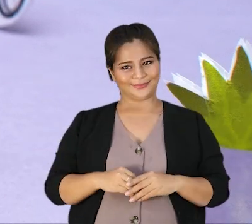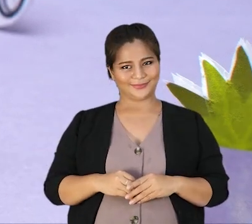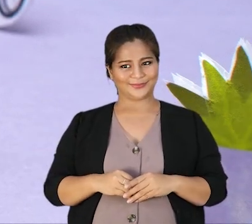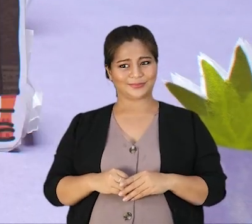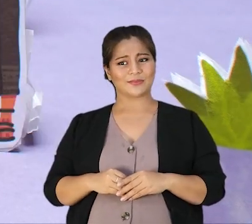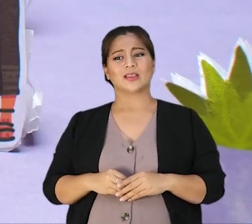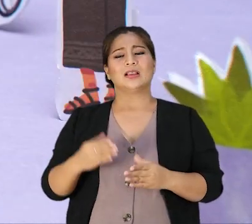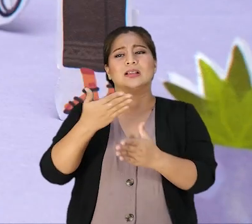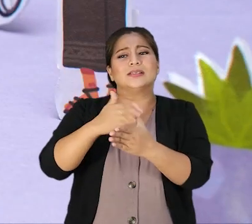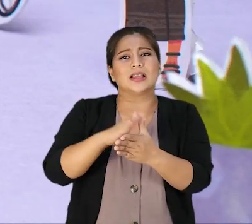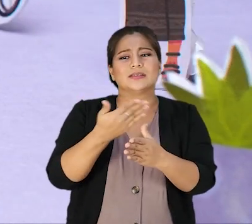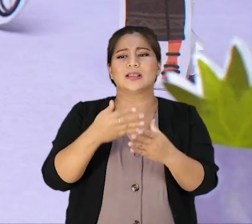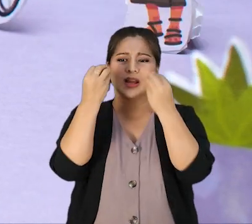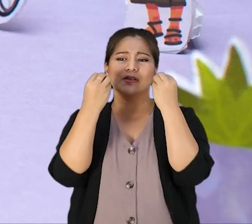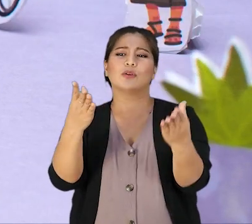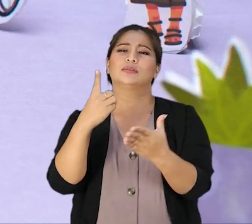diversity.